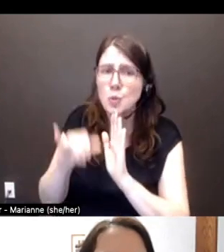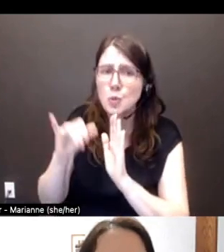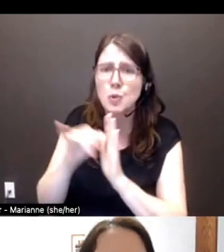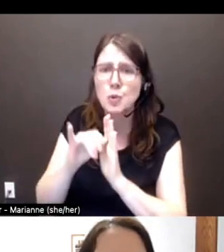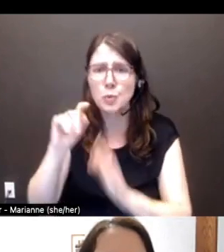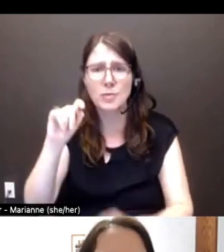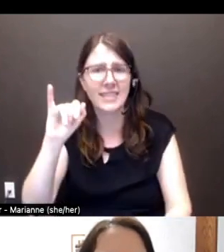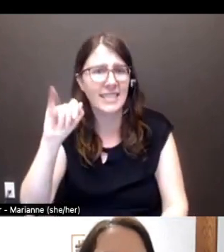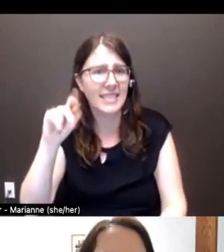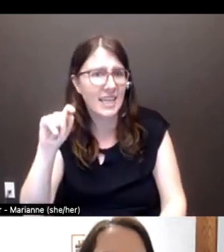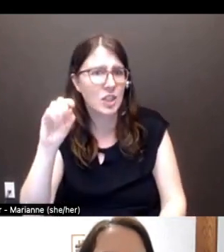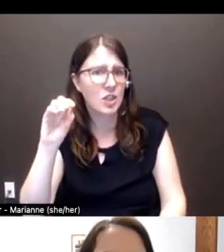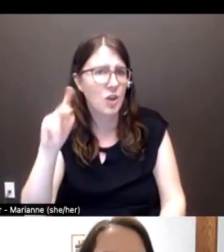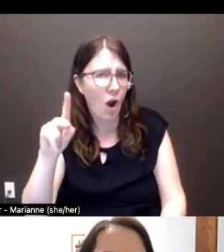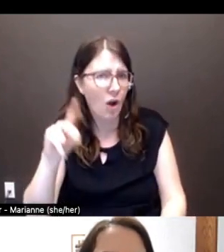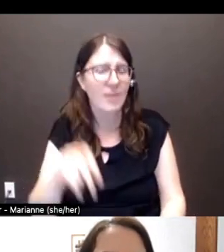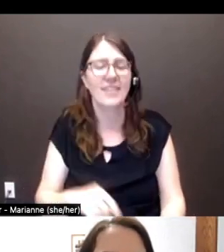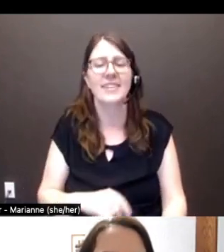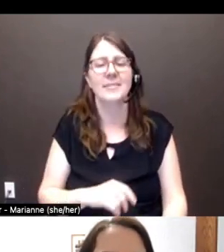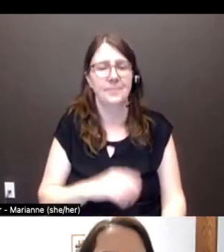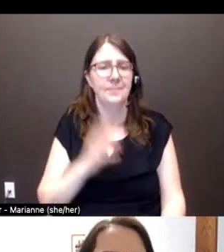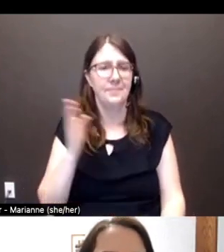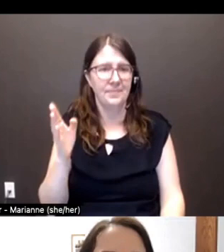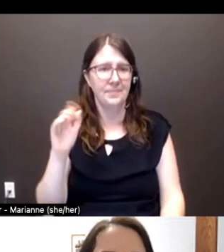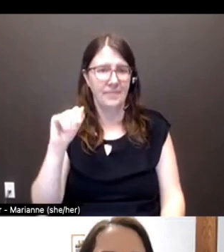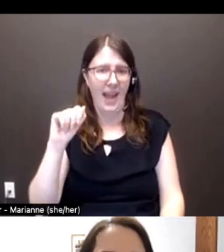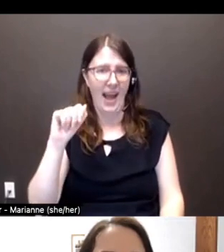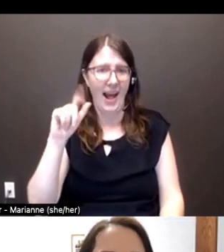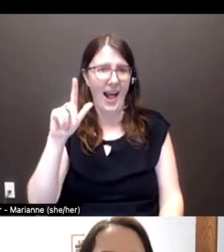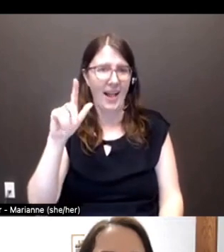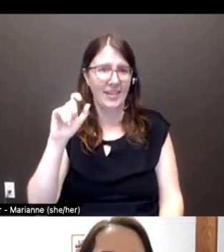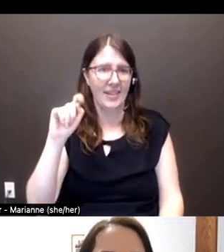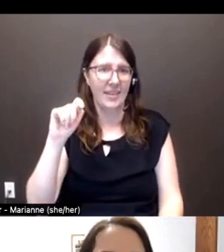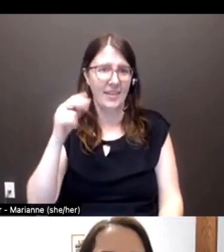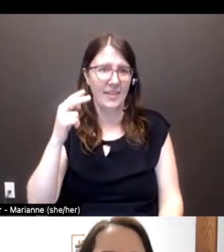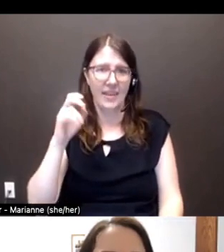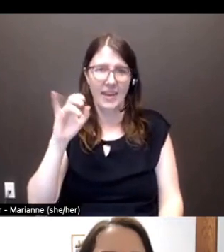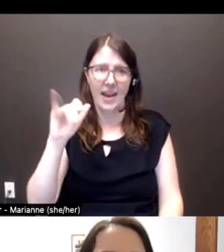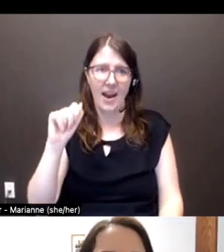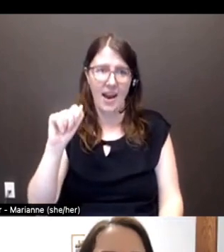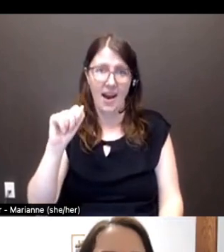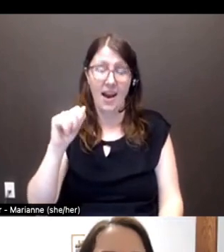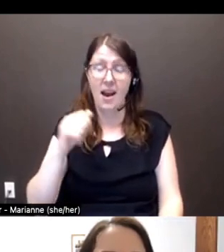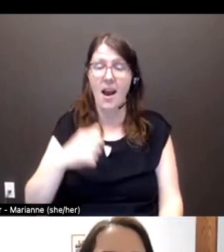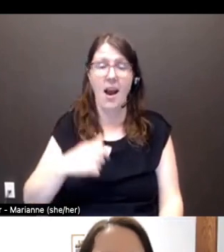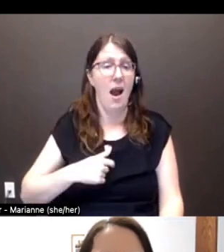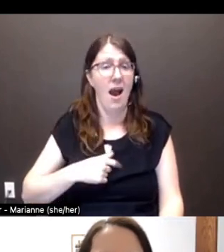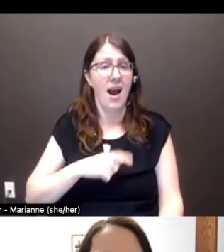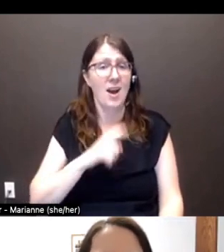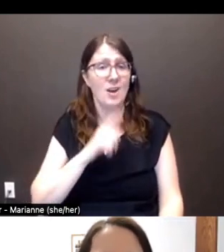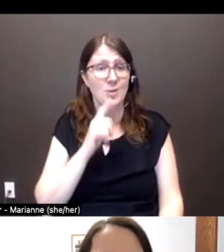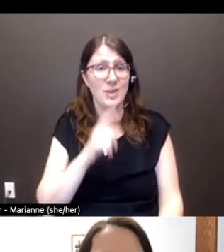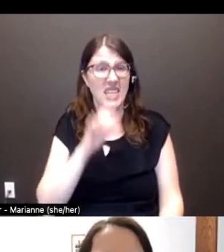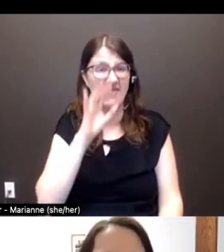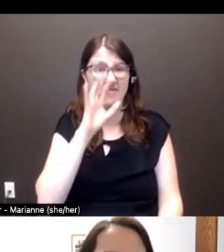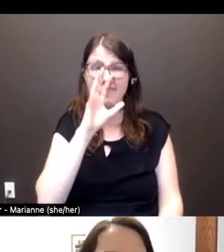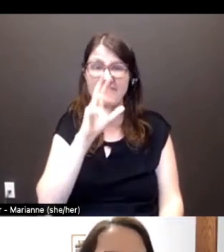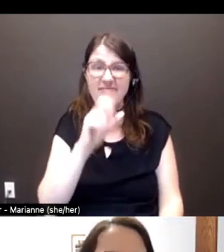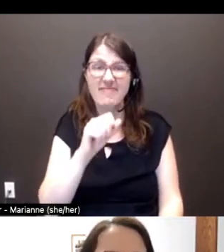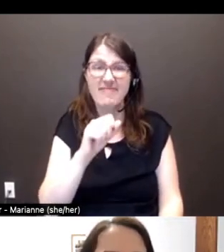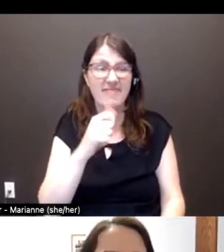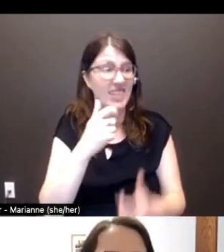I mean, I find it so fascinating, just like venturing into this world, like